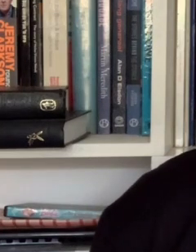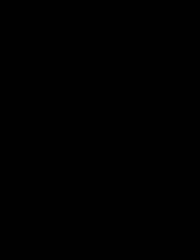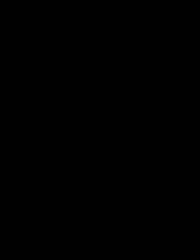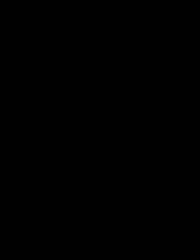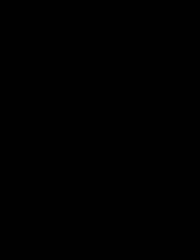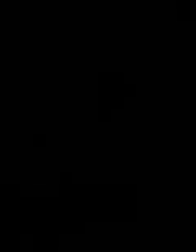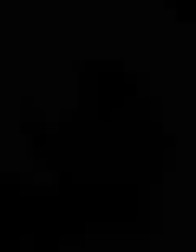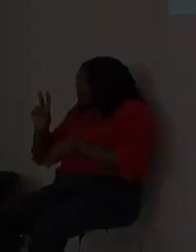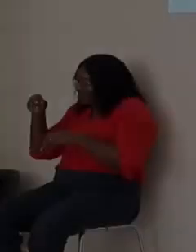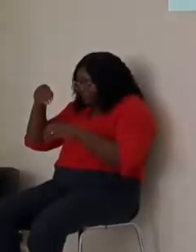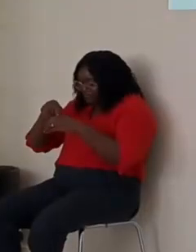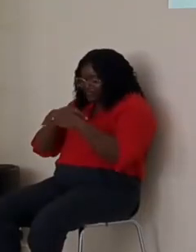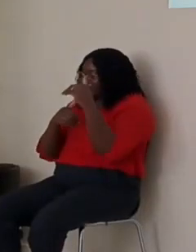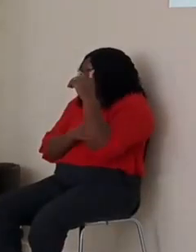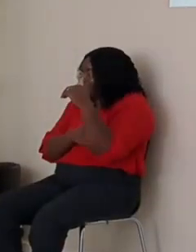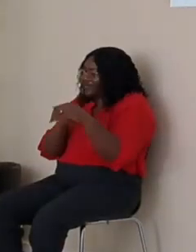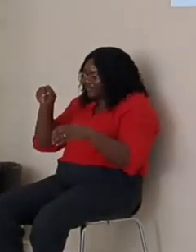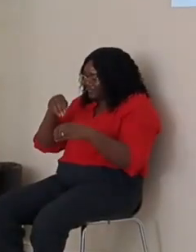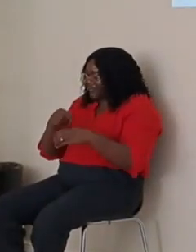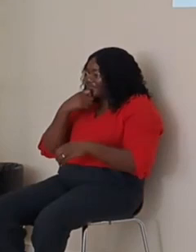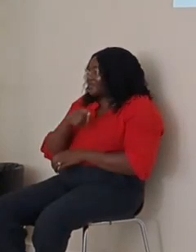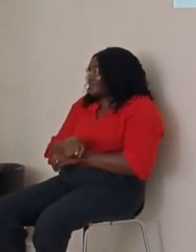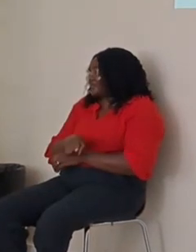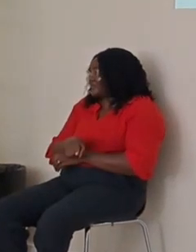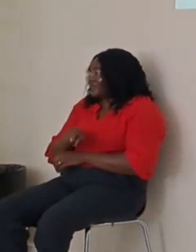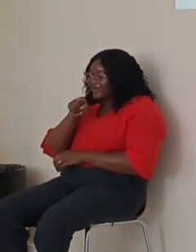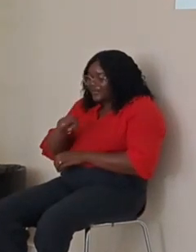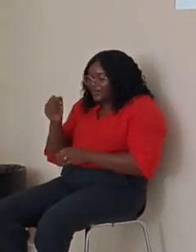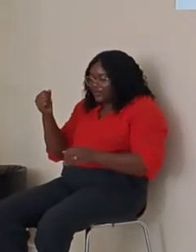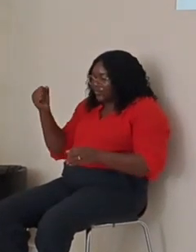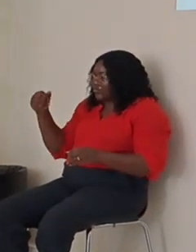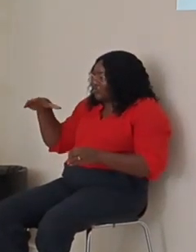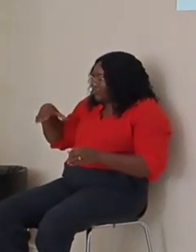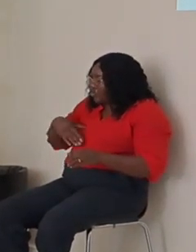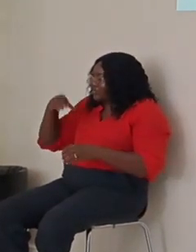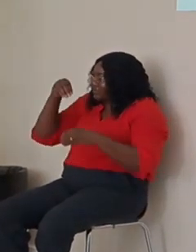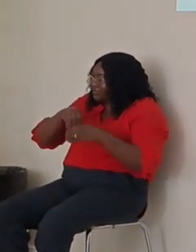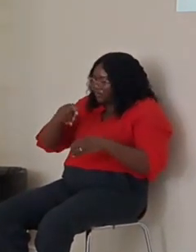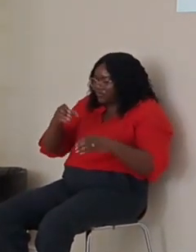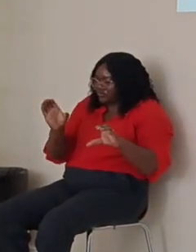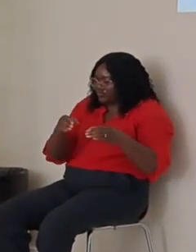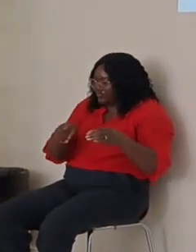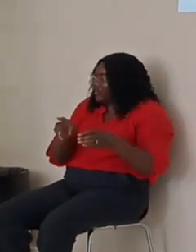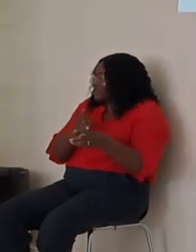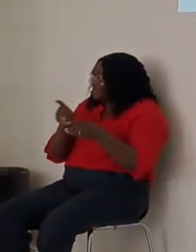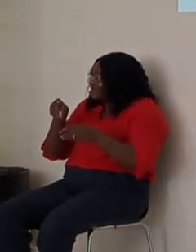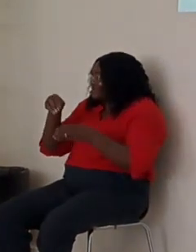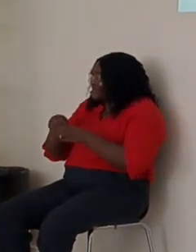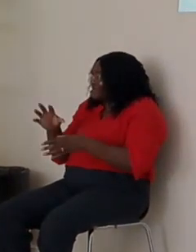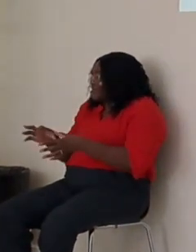more. You cannot have this unit, the head of this unit, at director level,